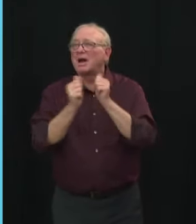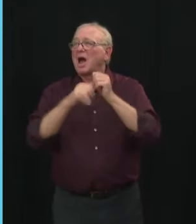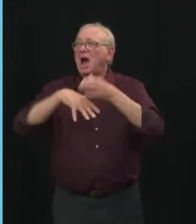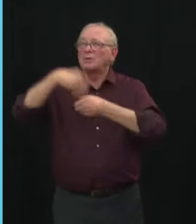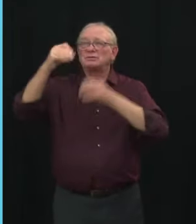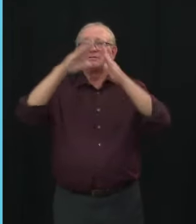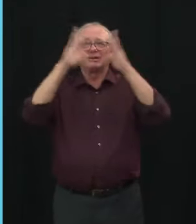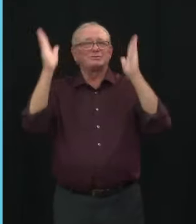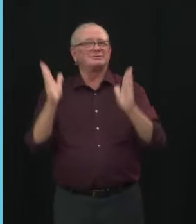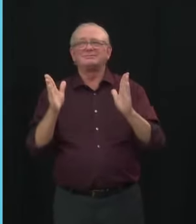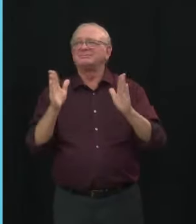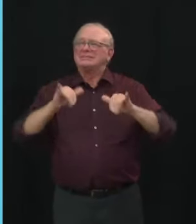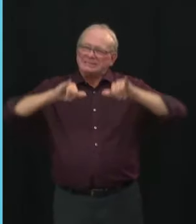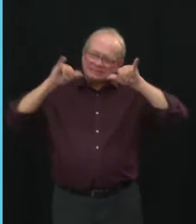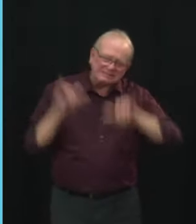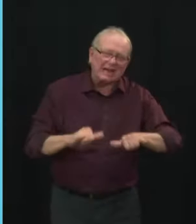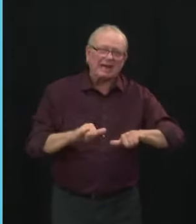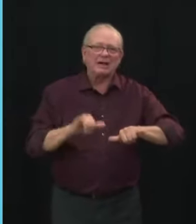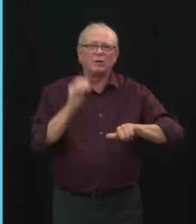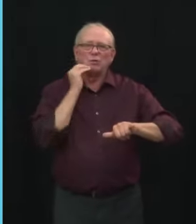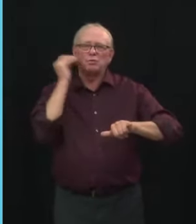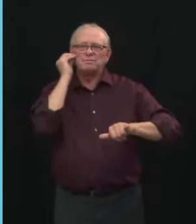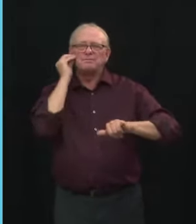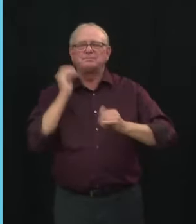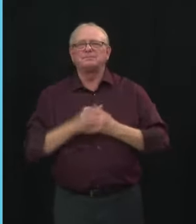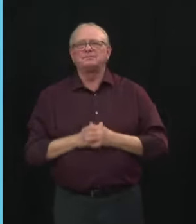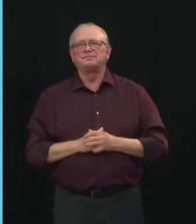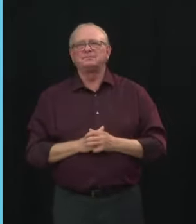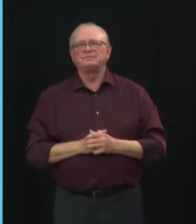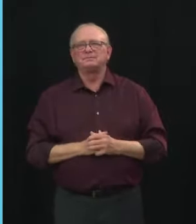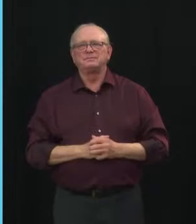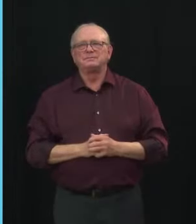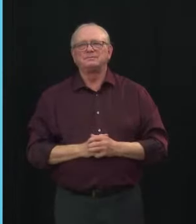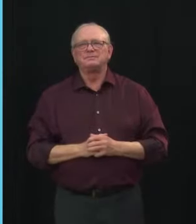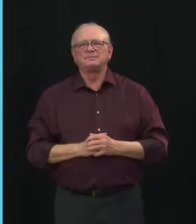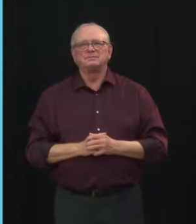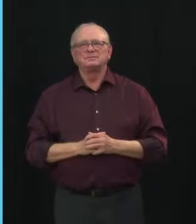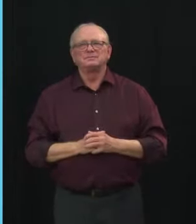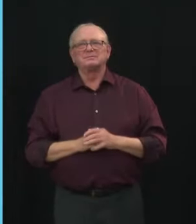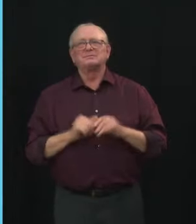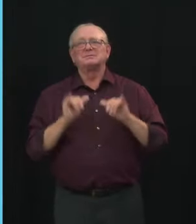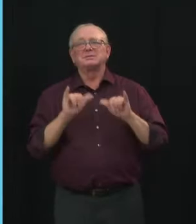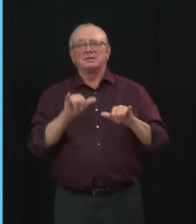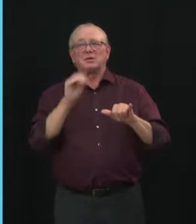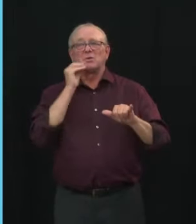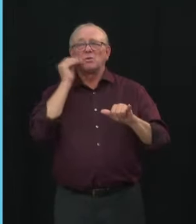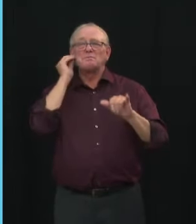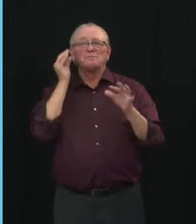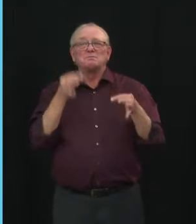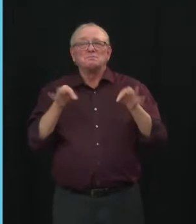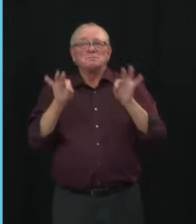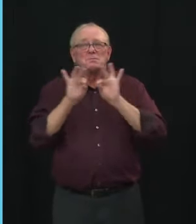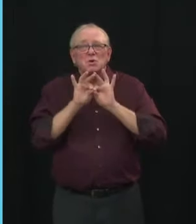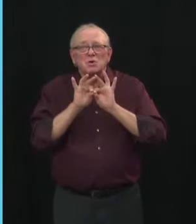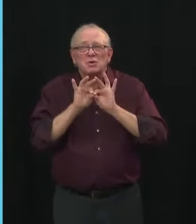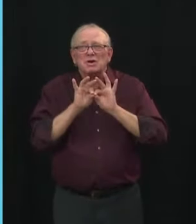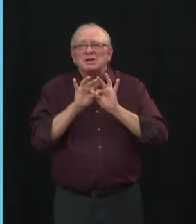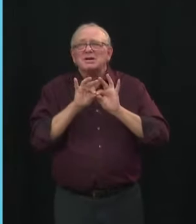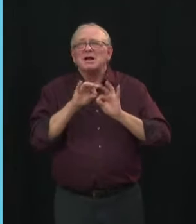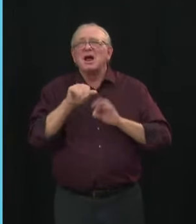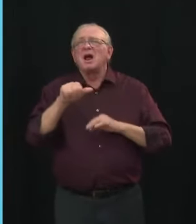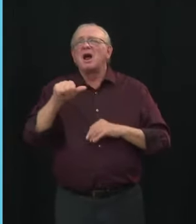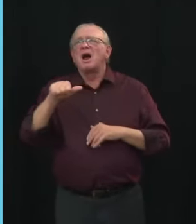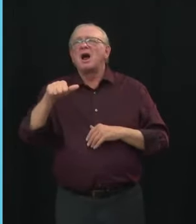In addition to staying home when sick, it's also important to remember that there are still precautions in place in settings where those with high